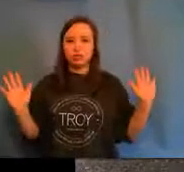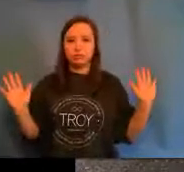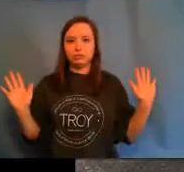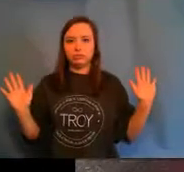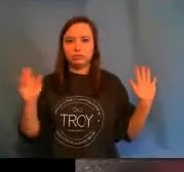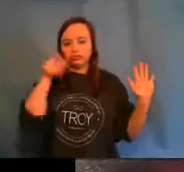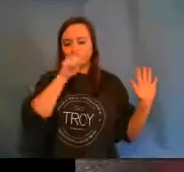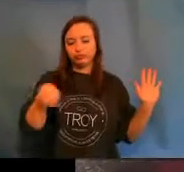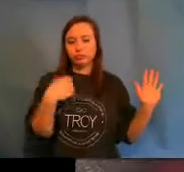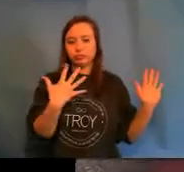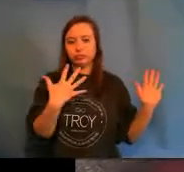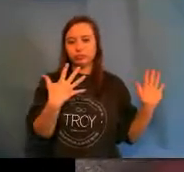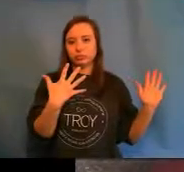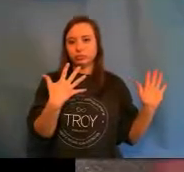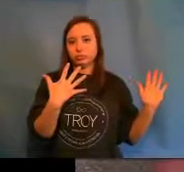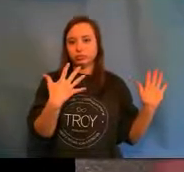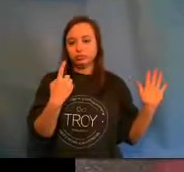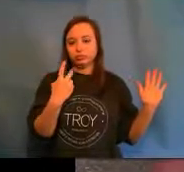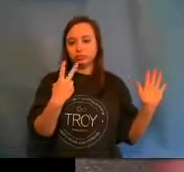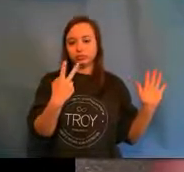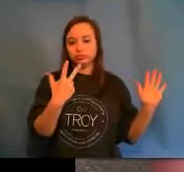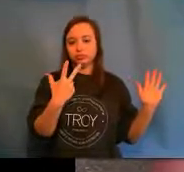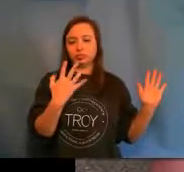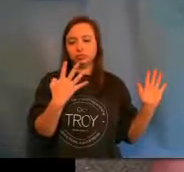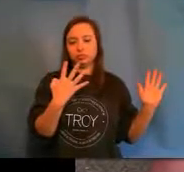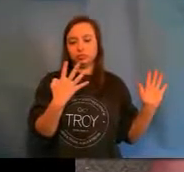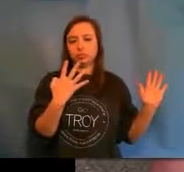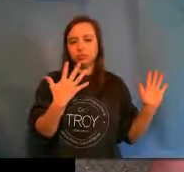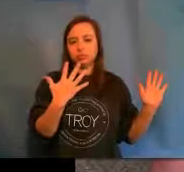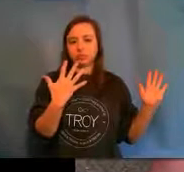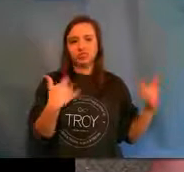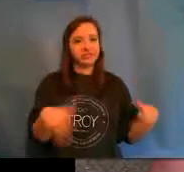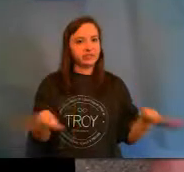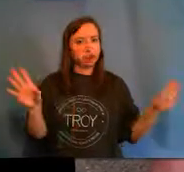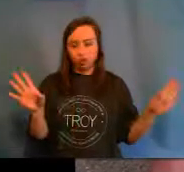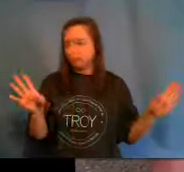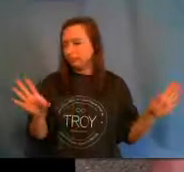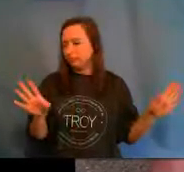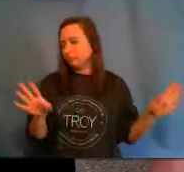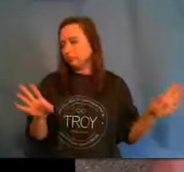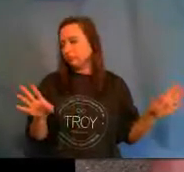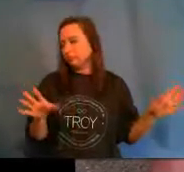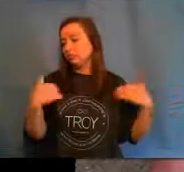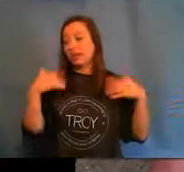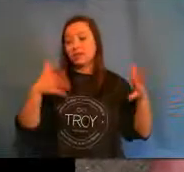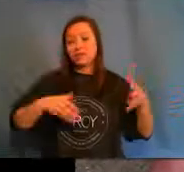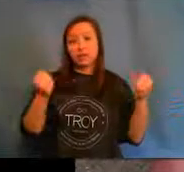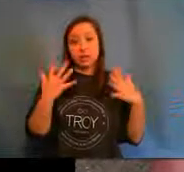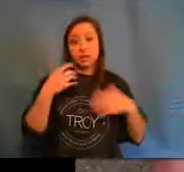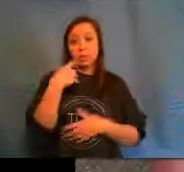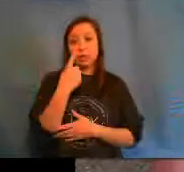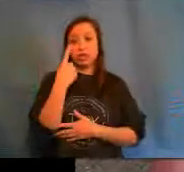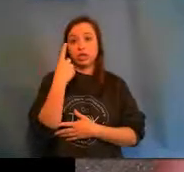going to mark them out. 1, 2, 3, 4, 5. So here's what he has left. Let's count